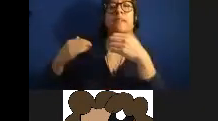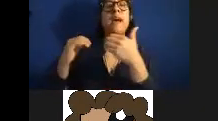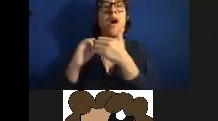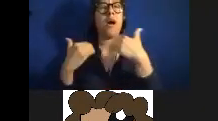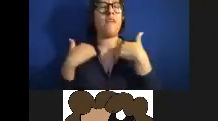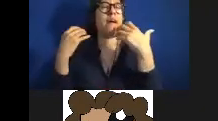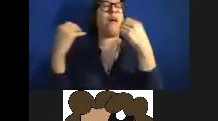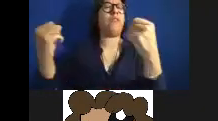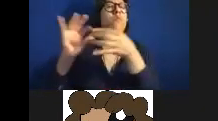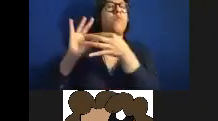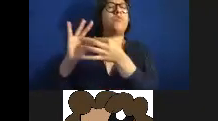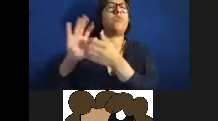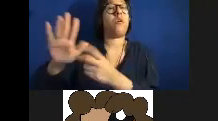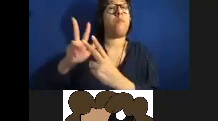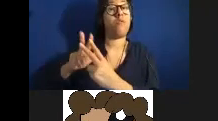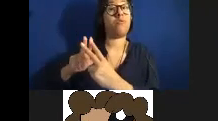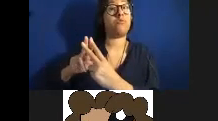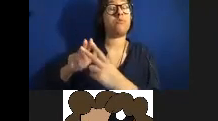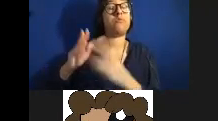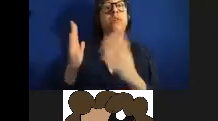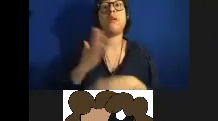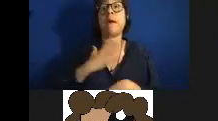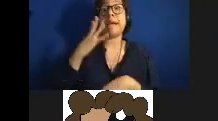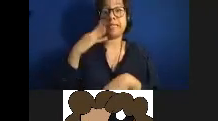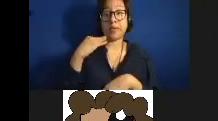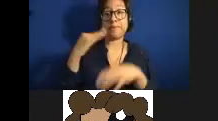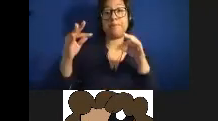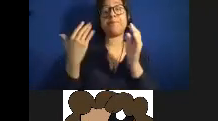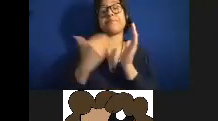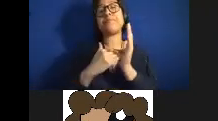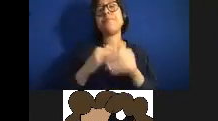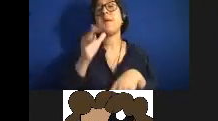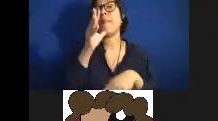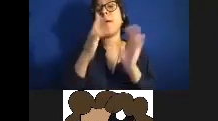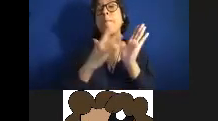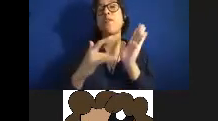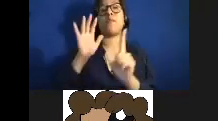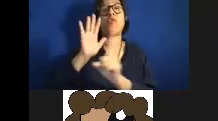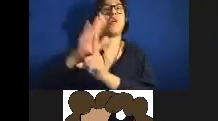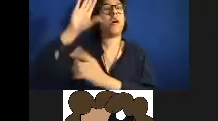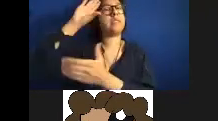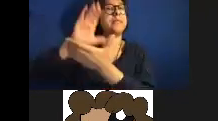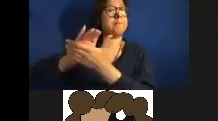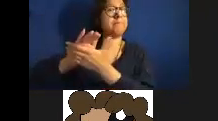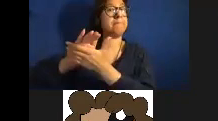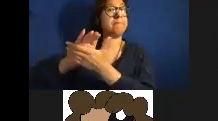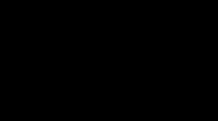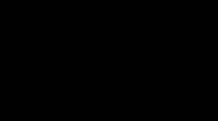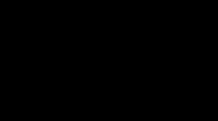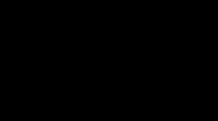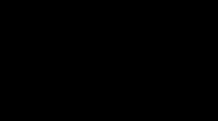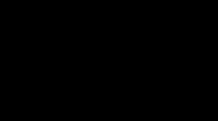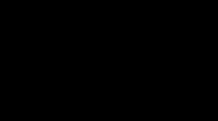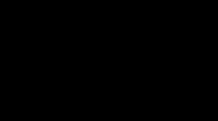a foundation. Going back to my experiences, my mom was abused by her husband growing up. I